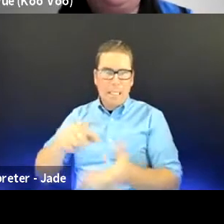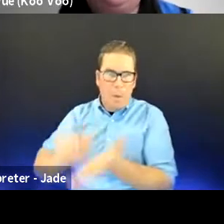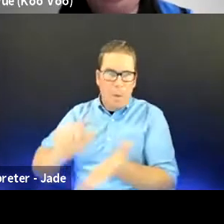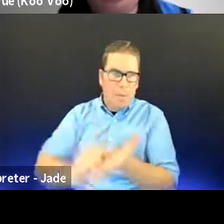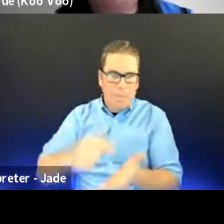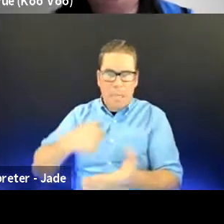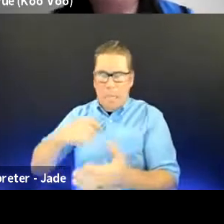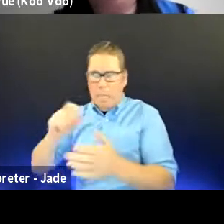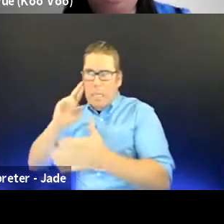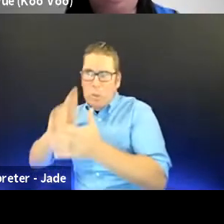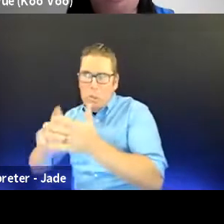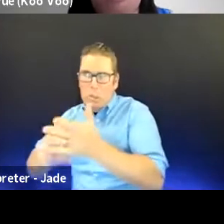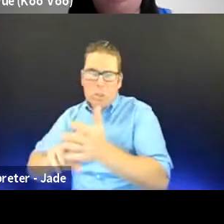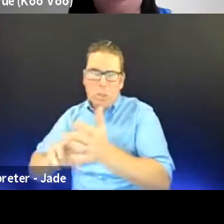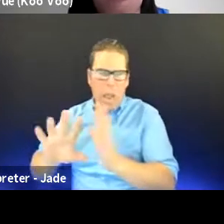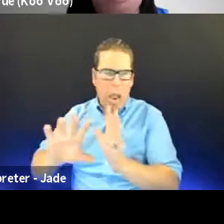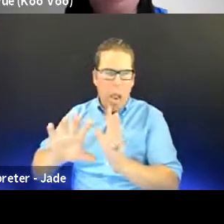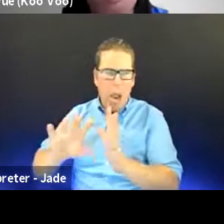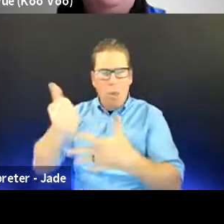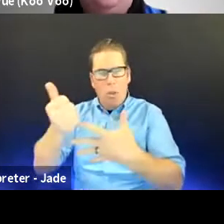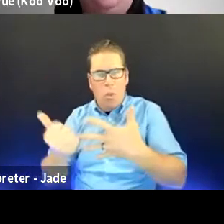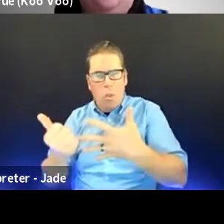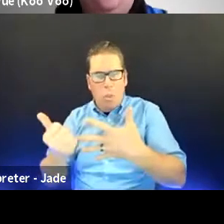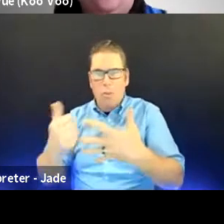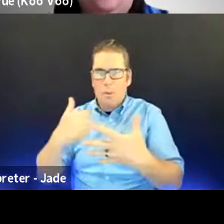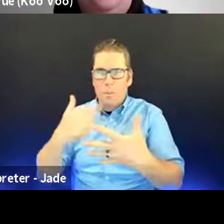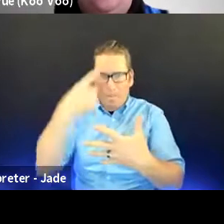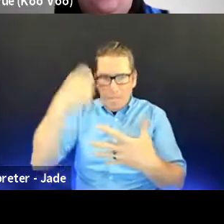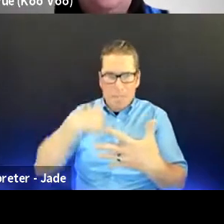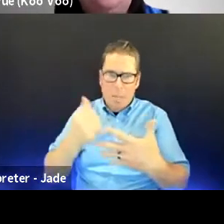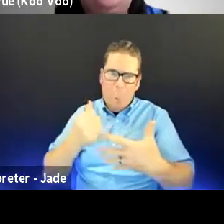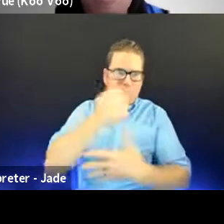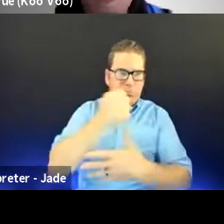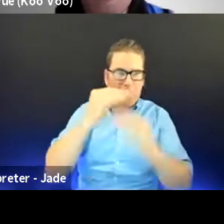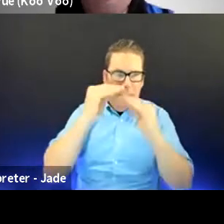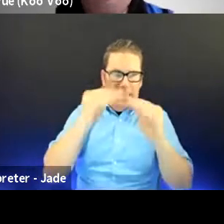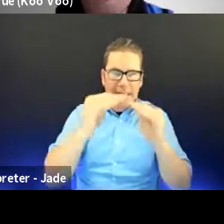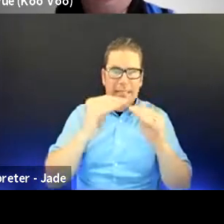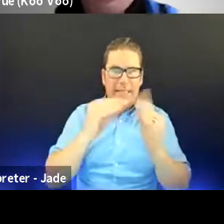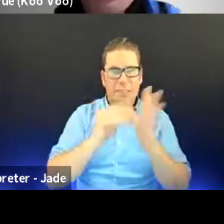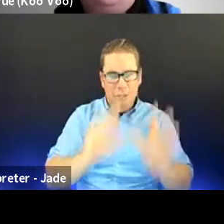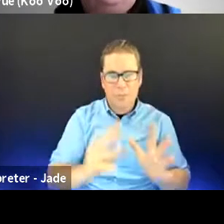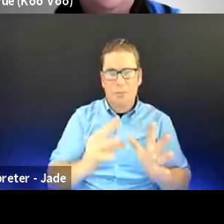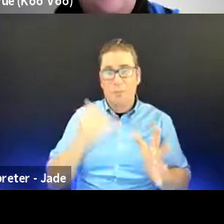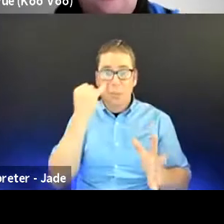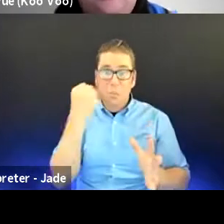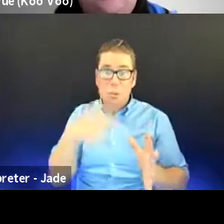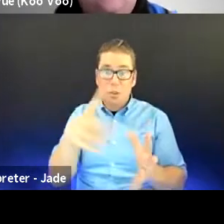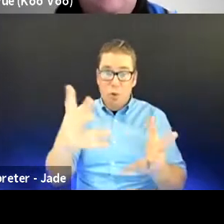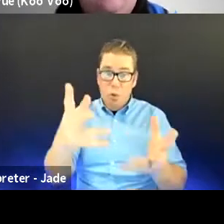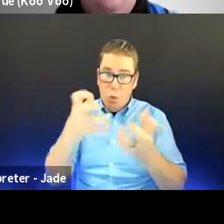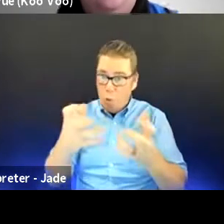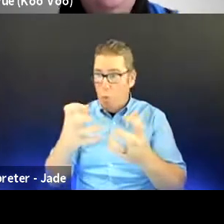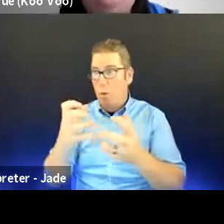about teaching. So I think that's one of the important things to decide if you want to, you know, work at a community college is, you know, is teaching important to